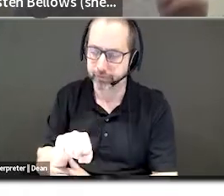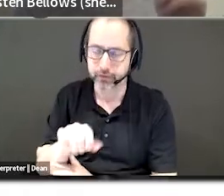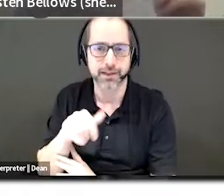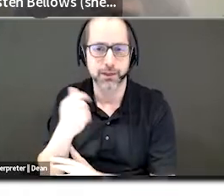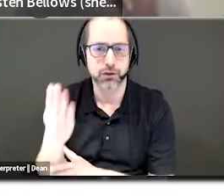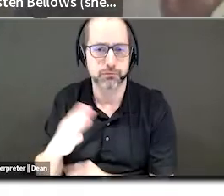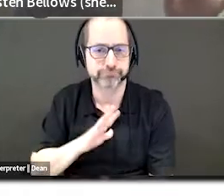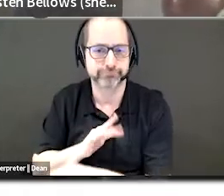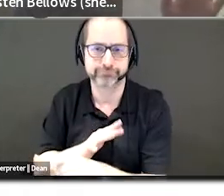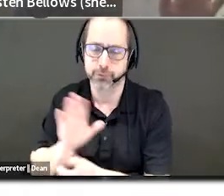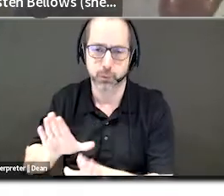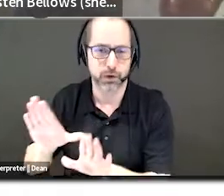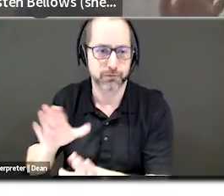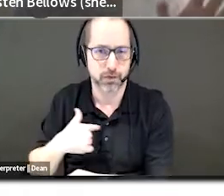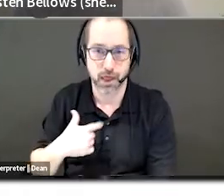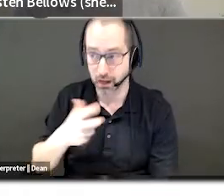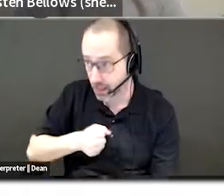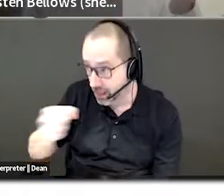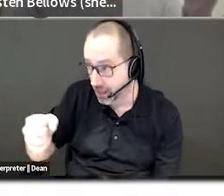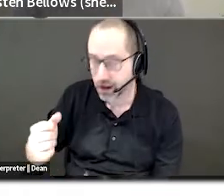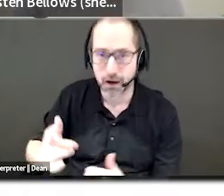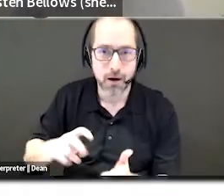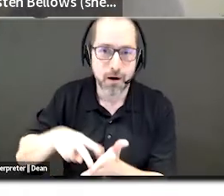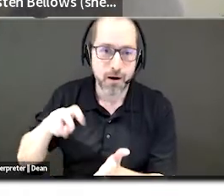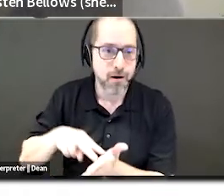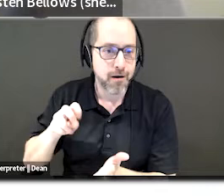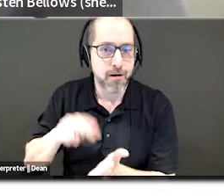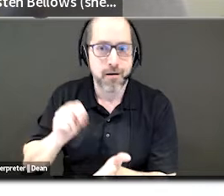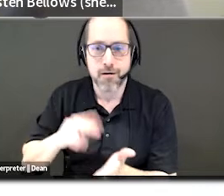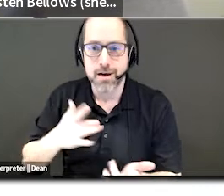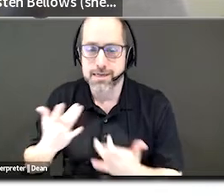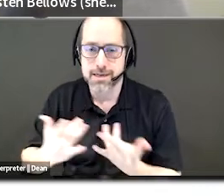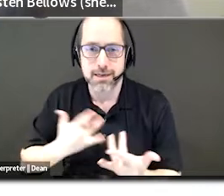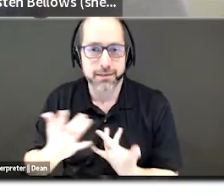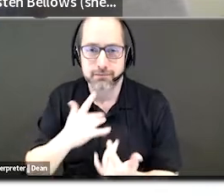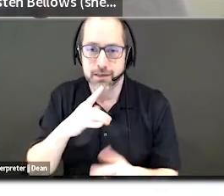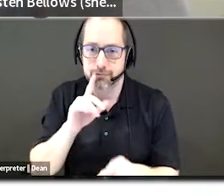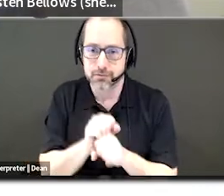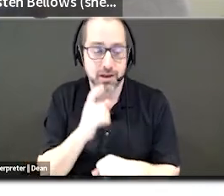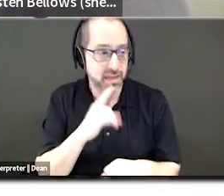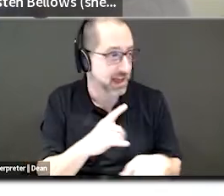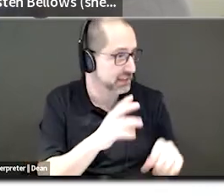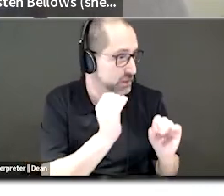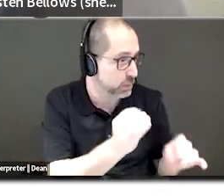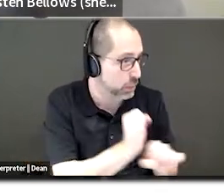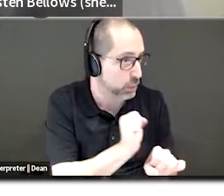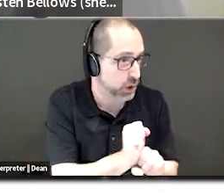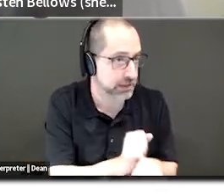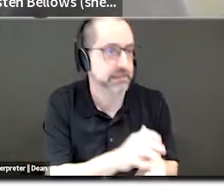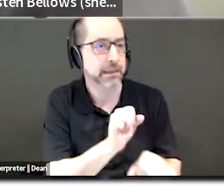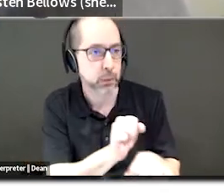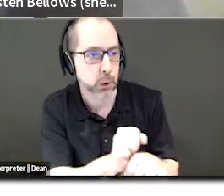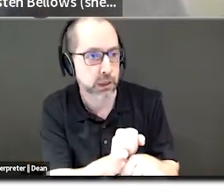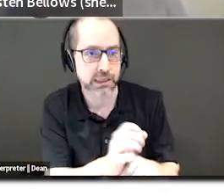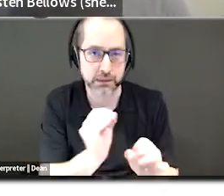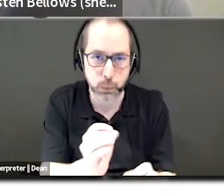I was ecstatic to get this job because it pulled me out of that cycle of unemployment and underemployment that I'd found myself in for a very